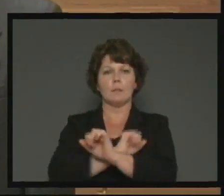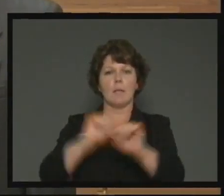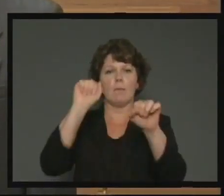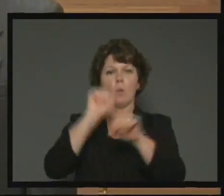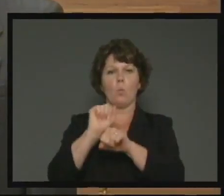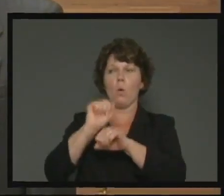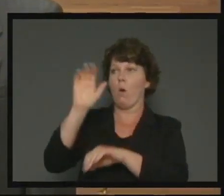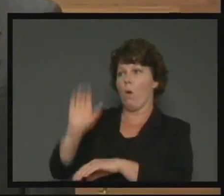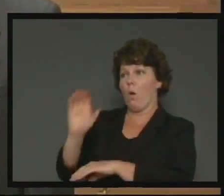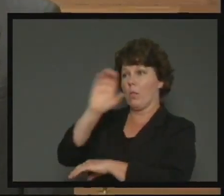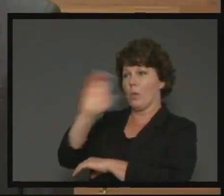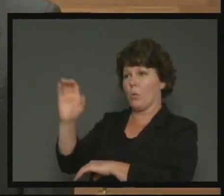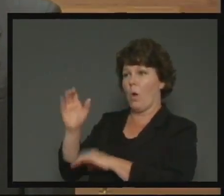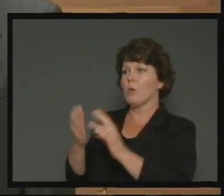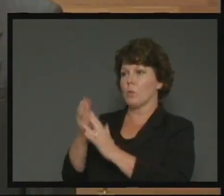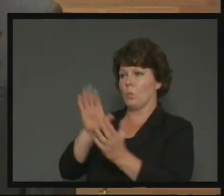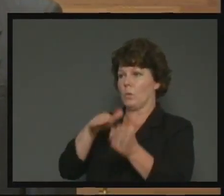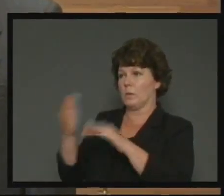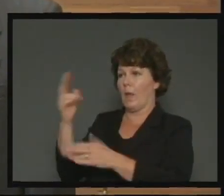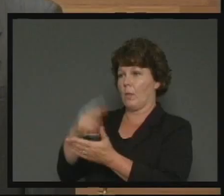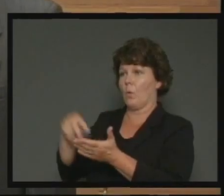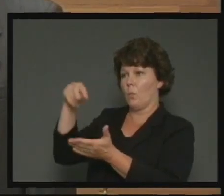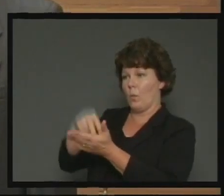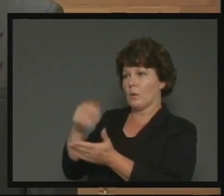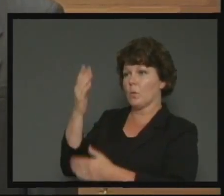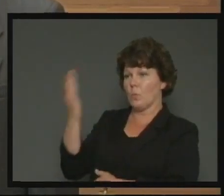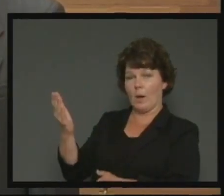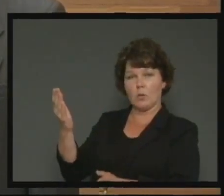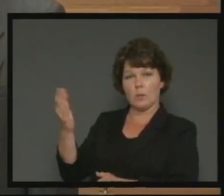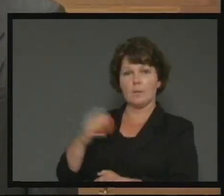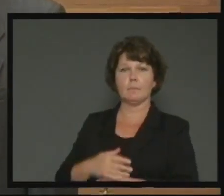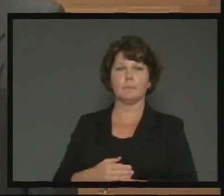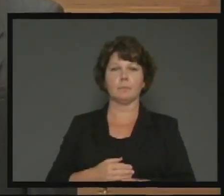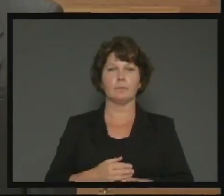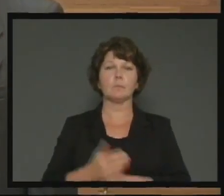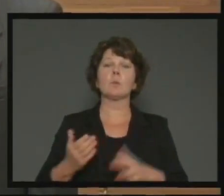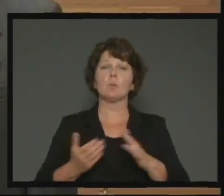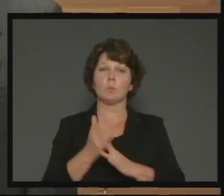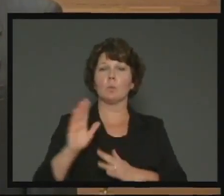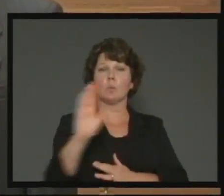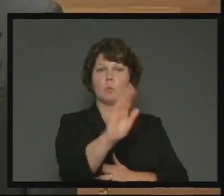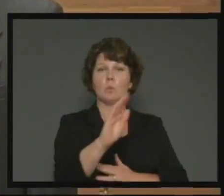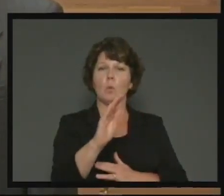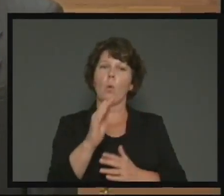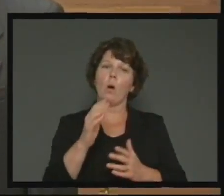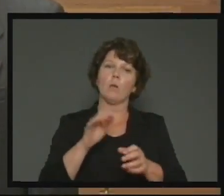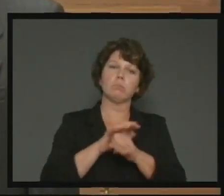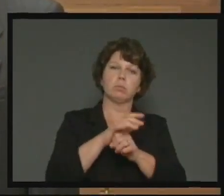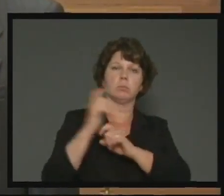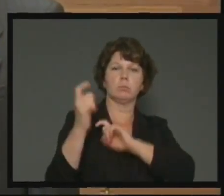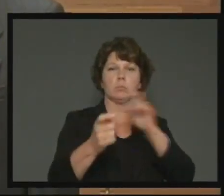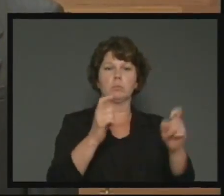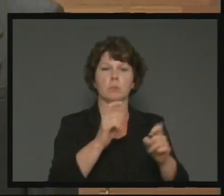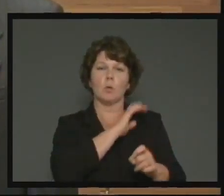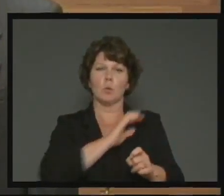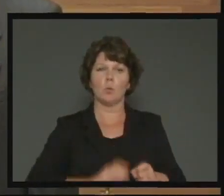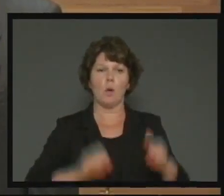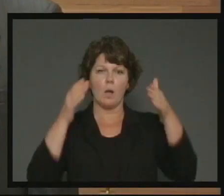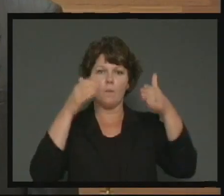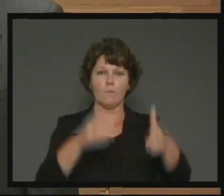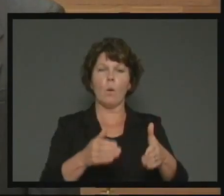We're happy that you joined us for worship today. Reverend Knefelkamp is the pastor of Zion Lutheran Church in White, South Dakota, and First English Lutheran Church